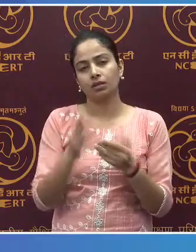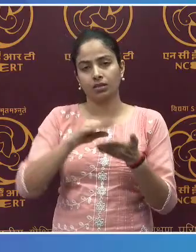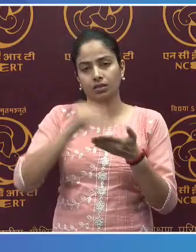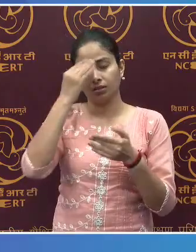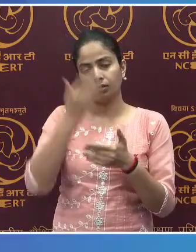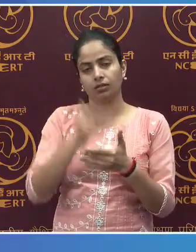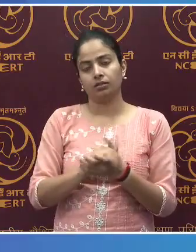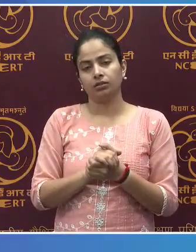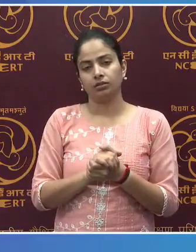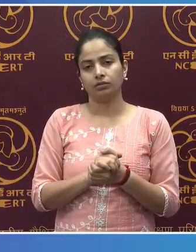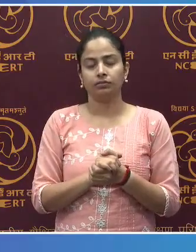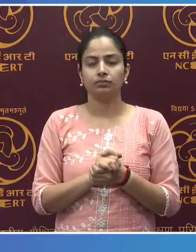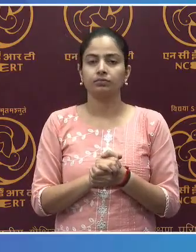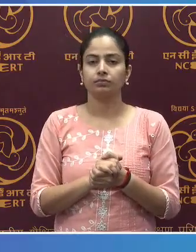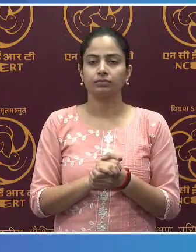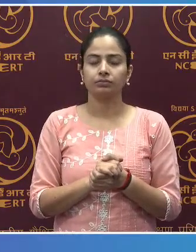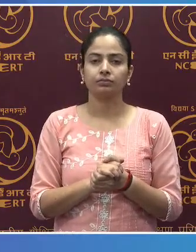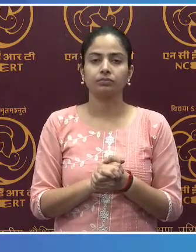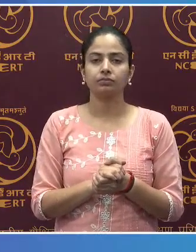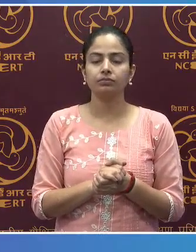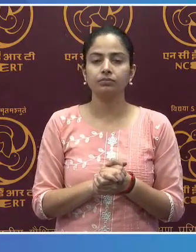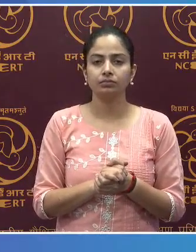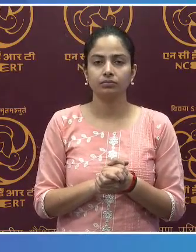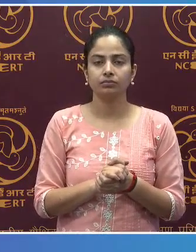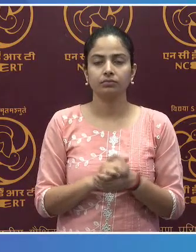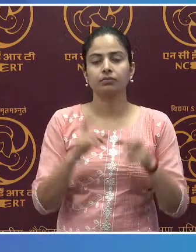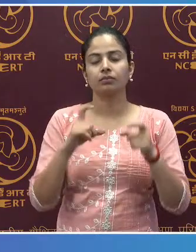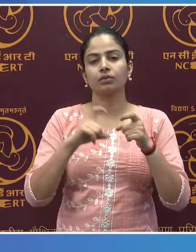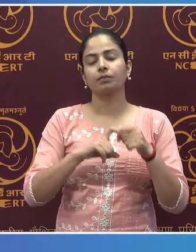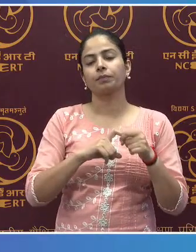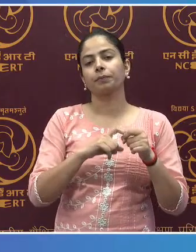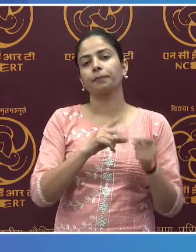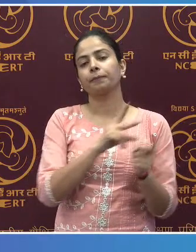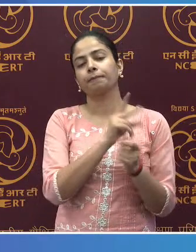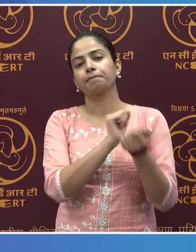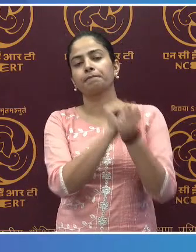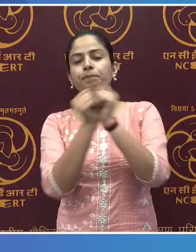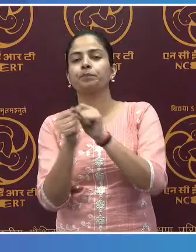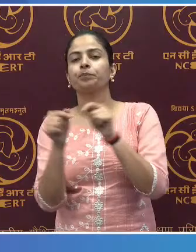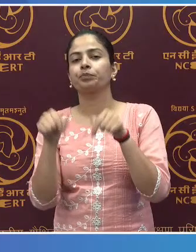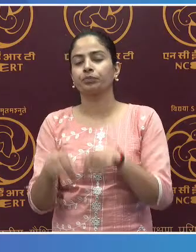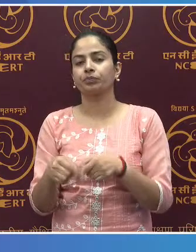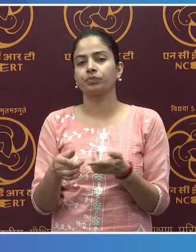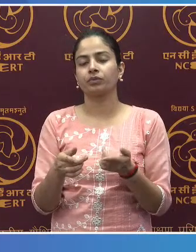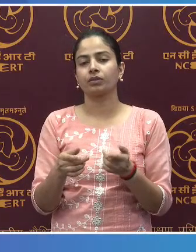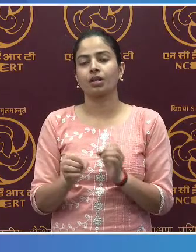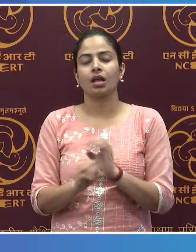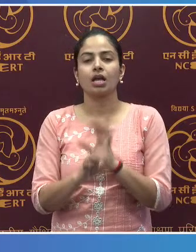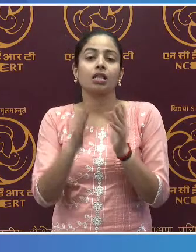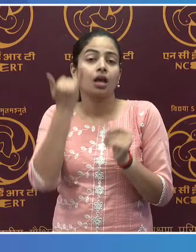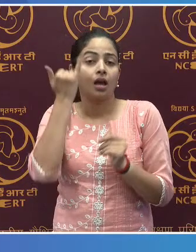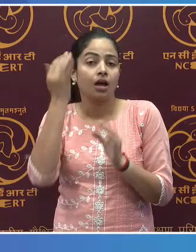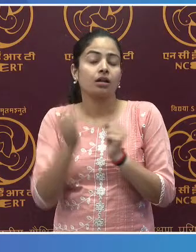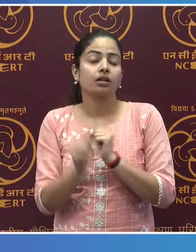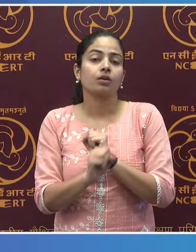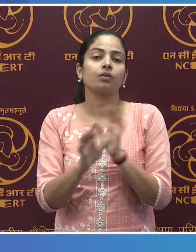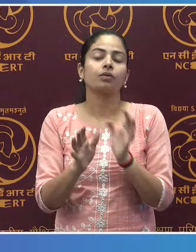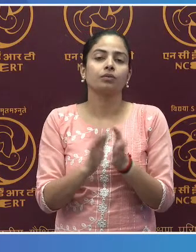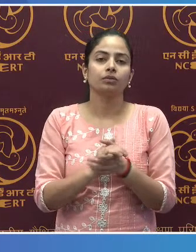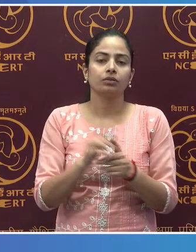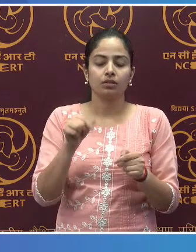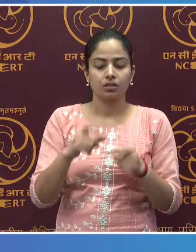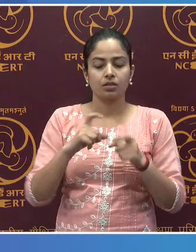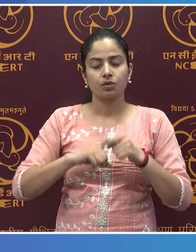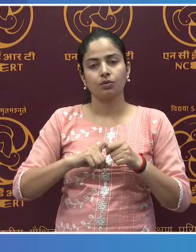this chapter, then we have to come out with the questions that are really very innovative. And these questions are really